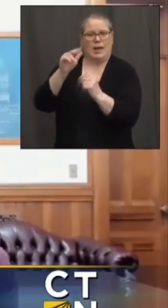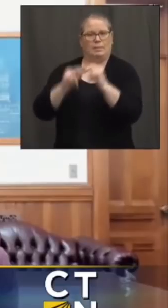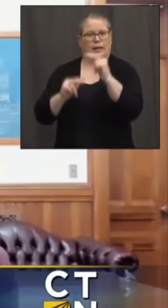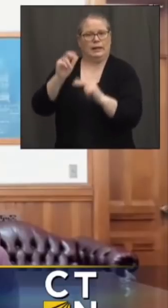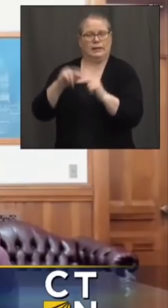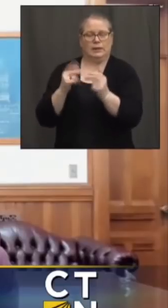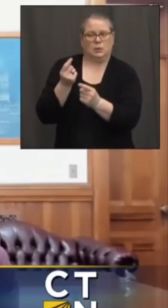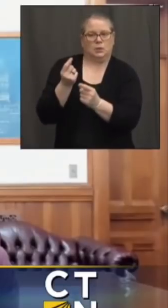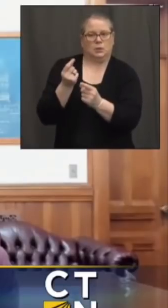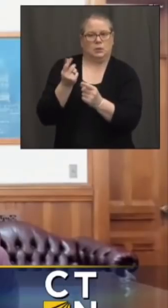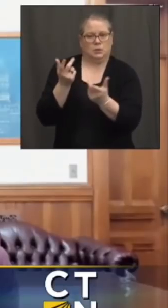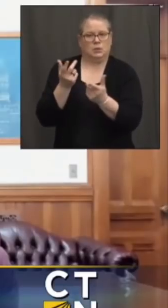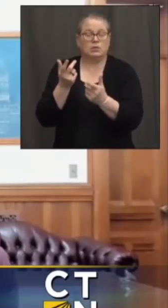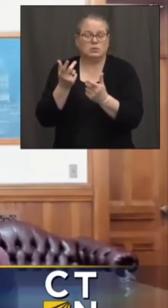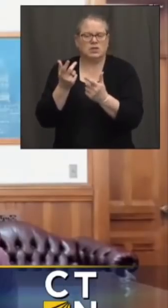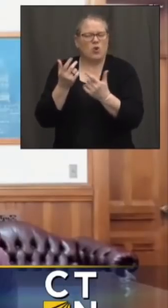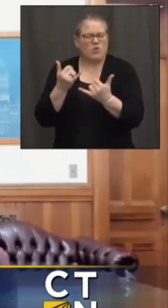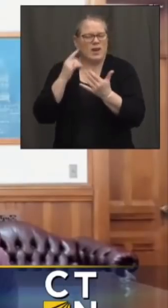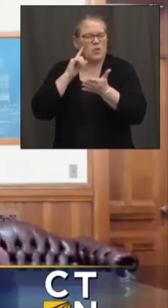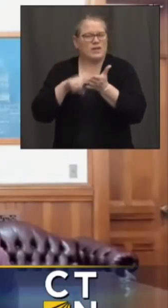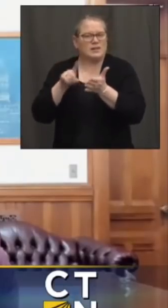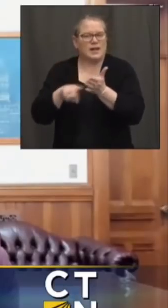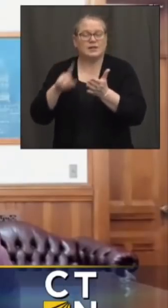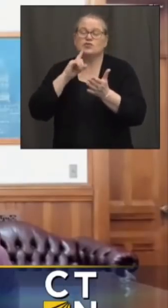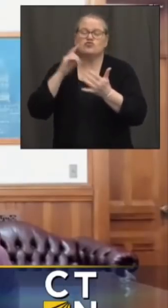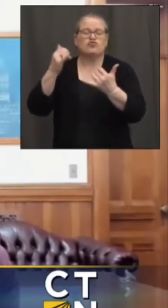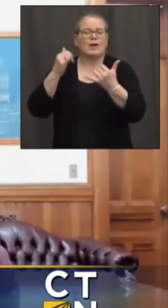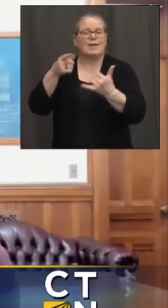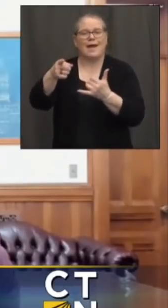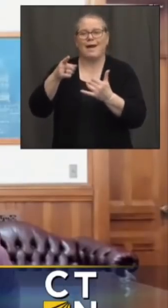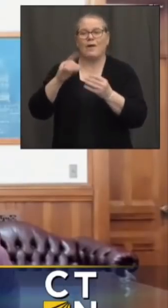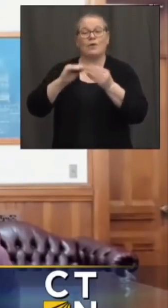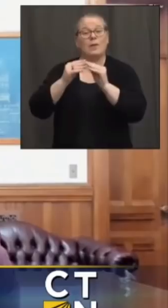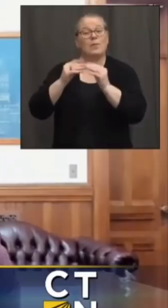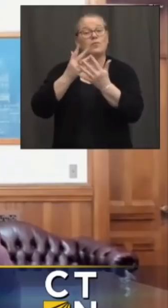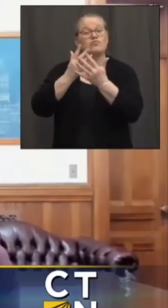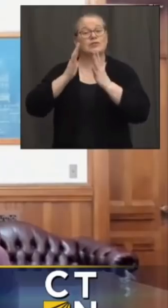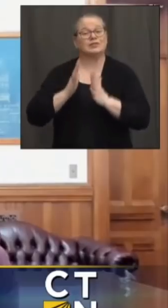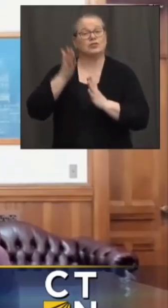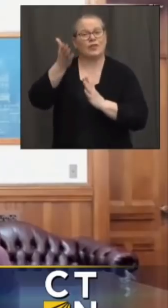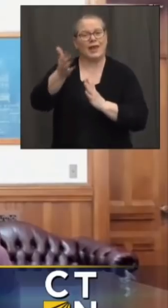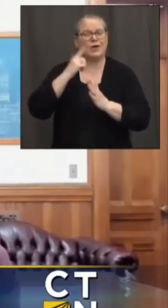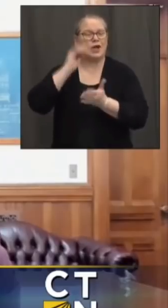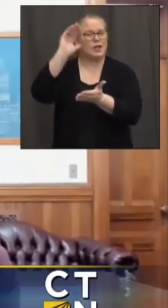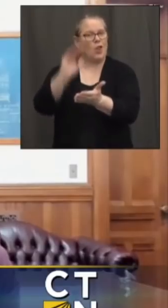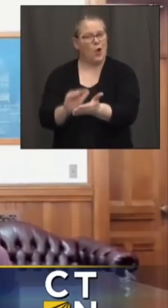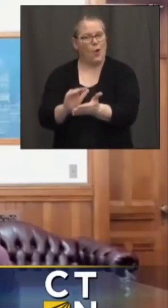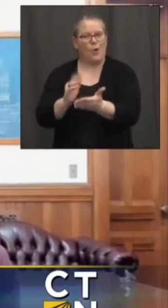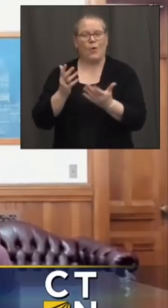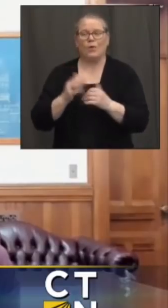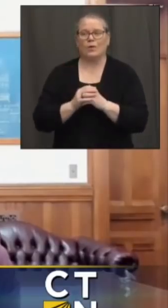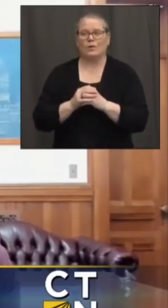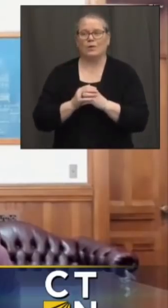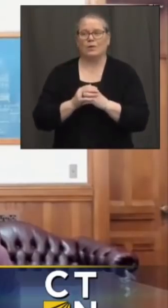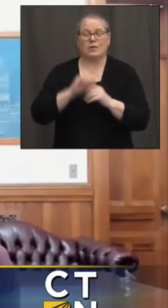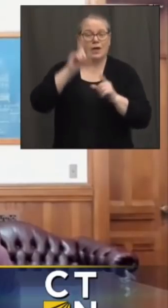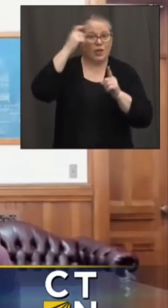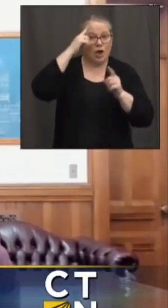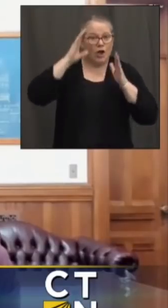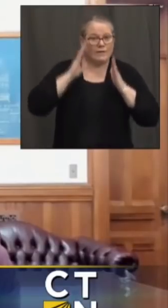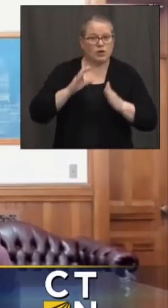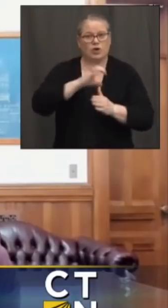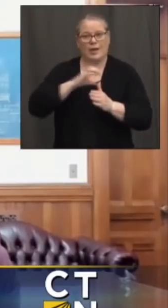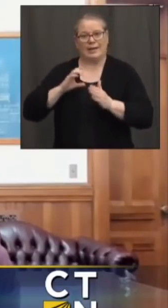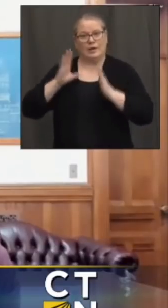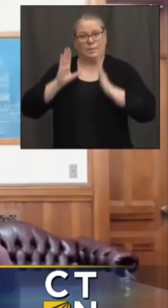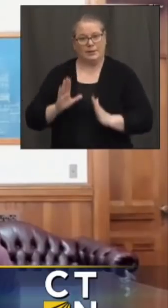but obviously with the population being low and under the direction of the governor and the commissioner, thought it would